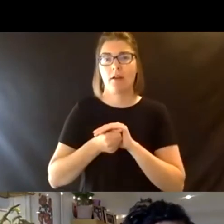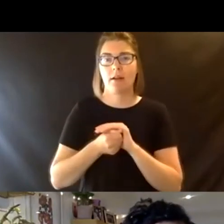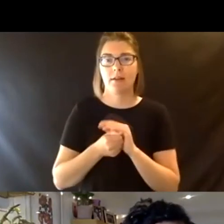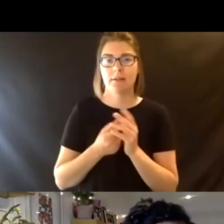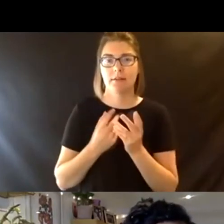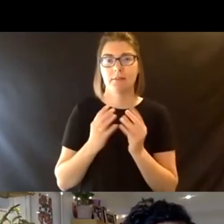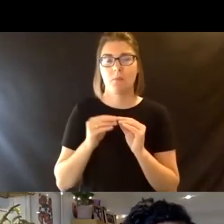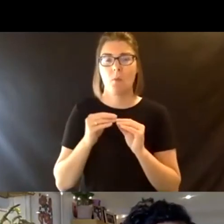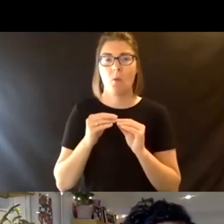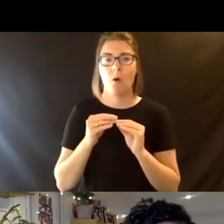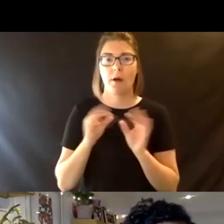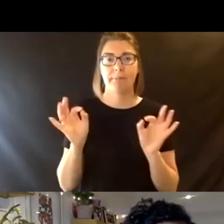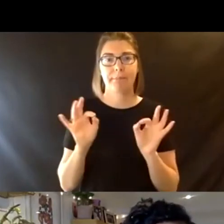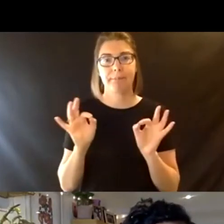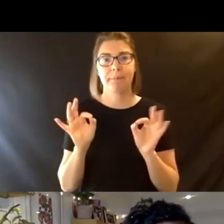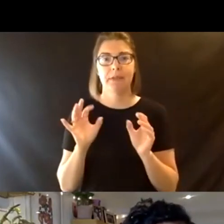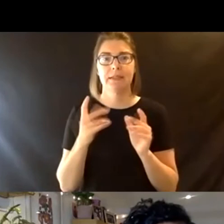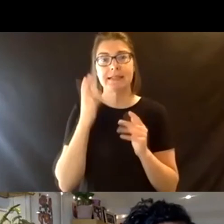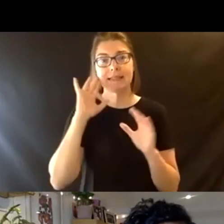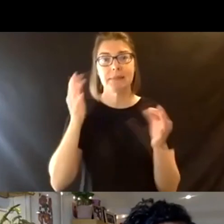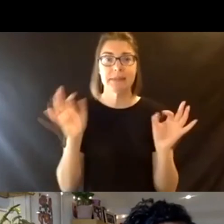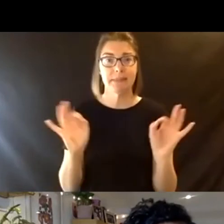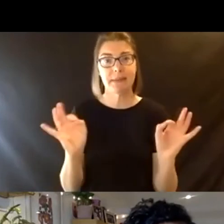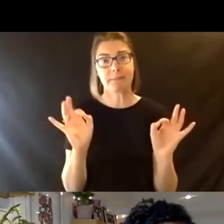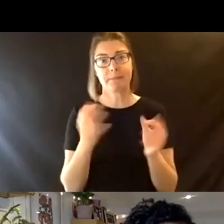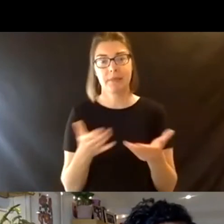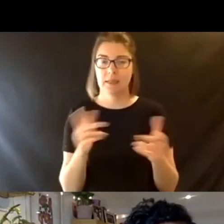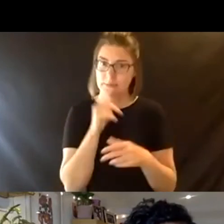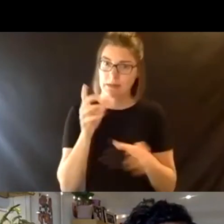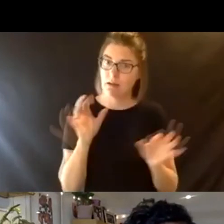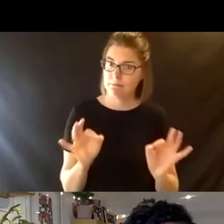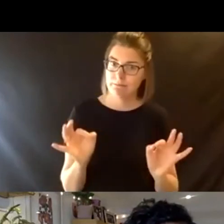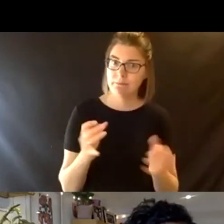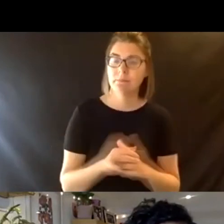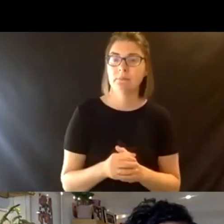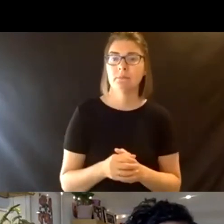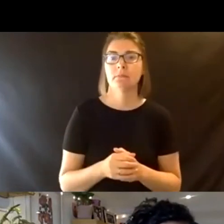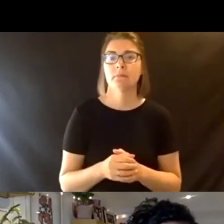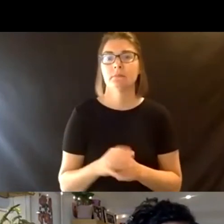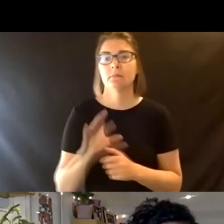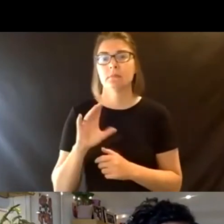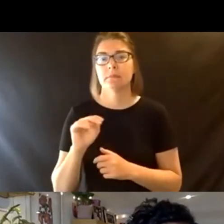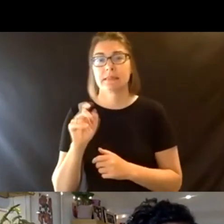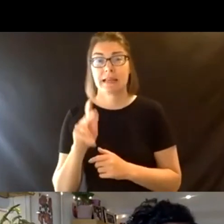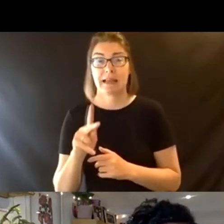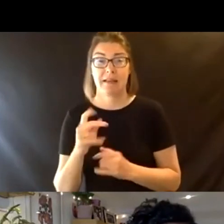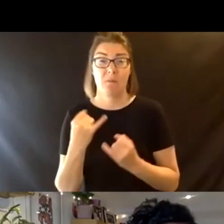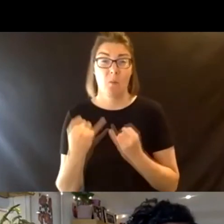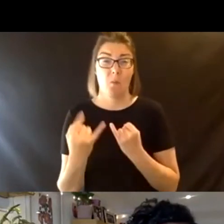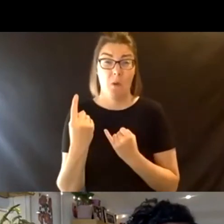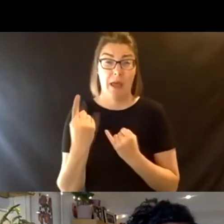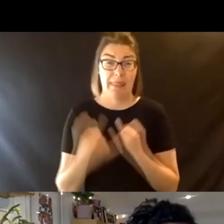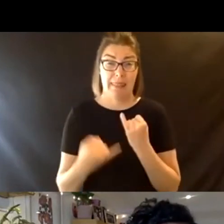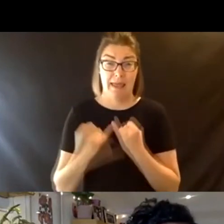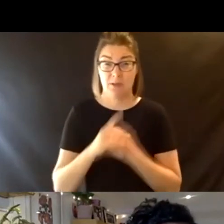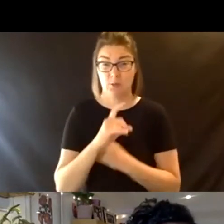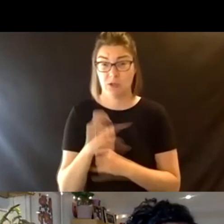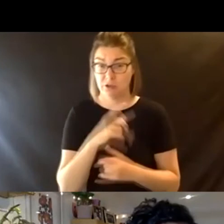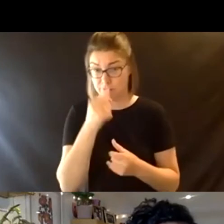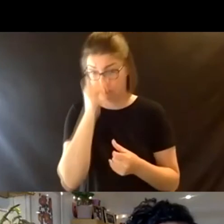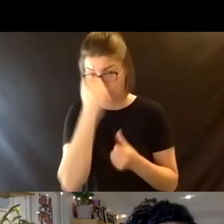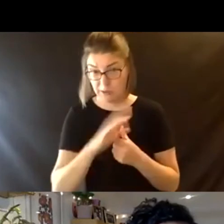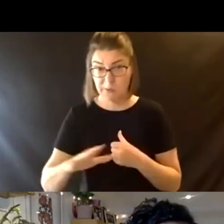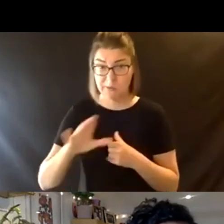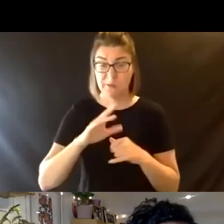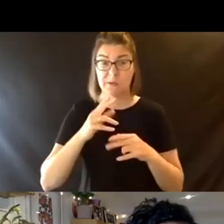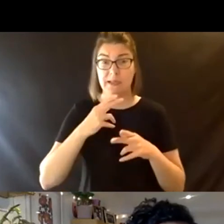Thank you so much, friend. Much appreciated. And we're going to have time for one final question. And just a reminder to the panelists to keep your responses concise,